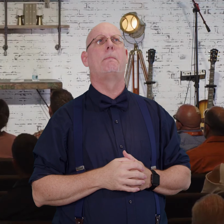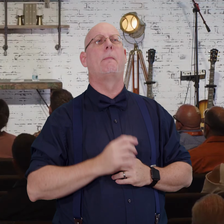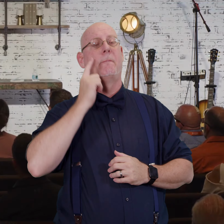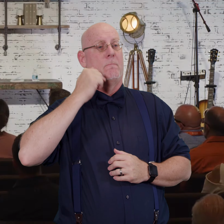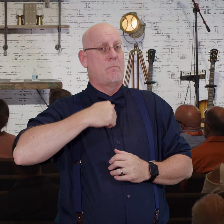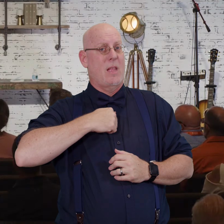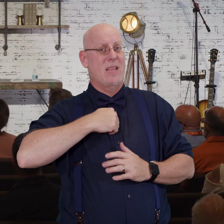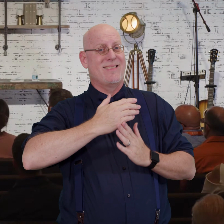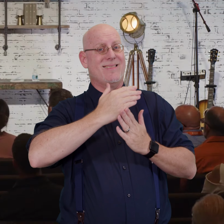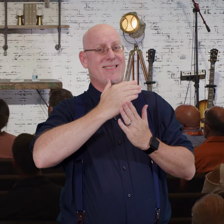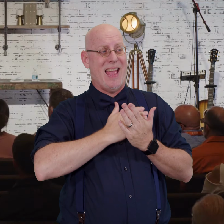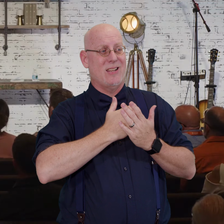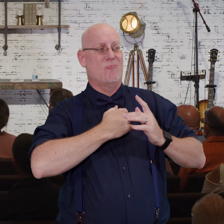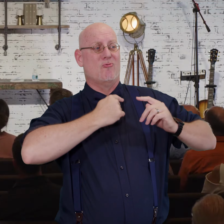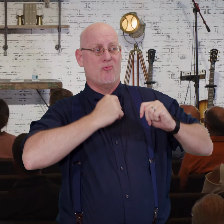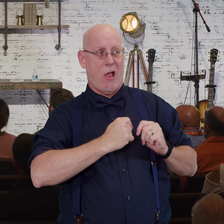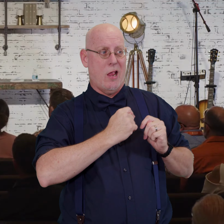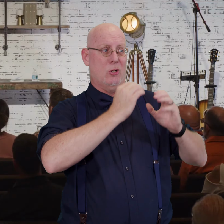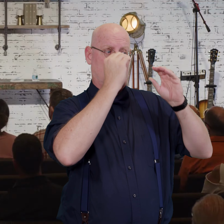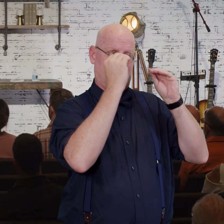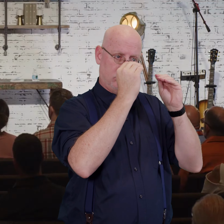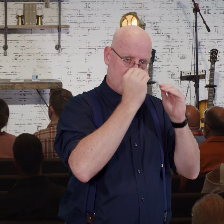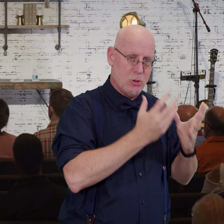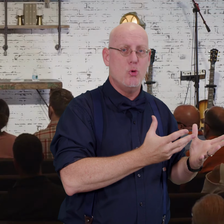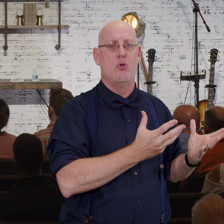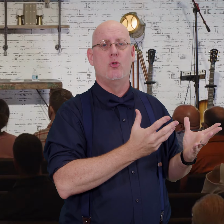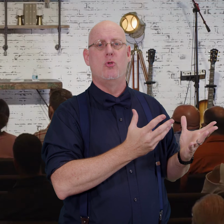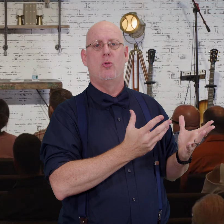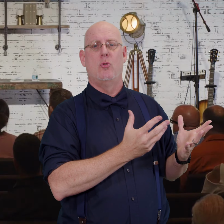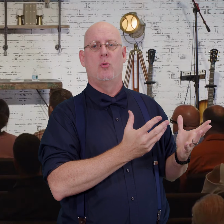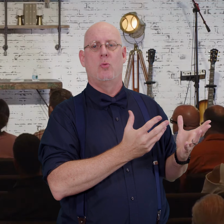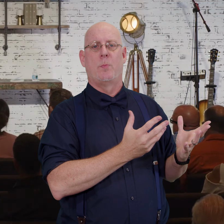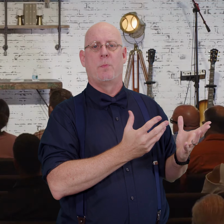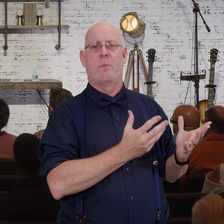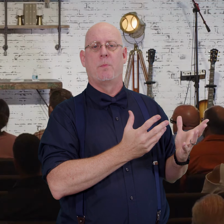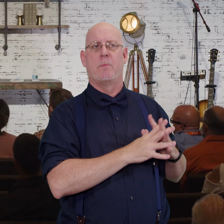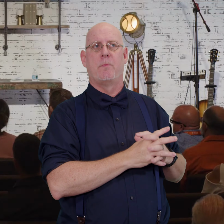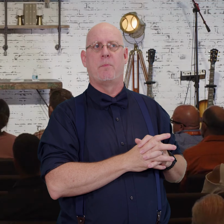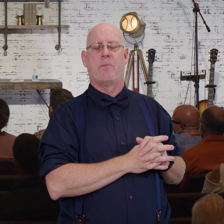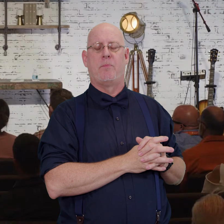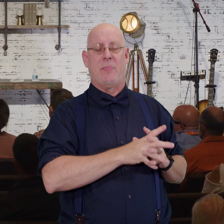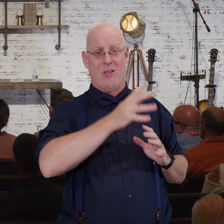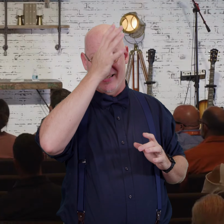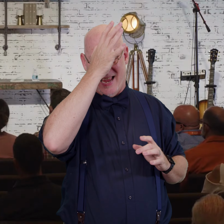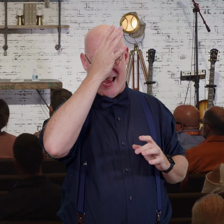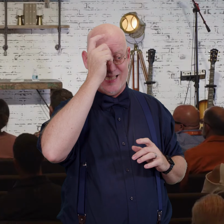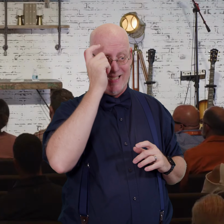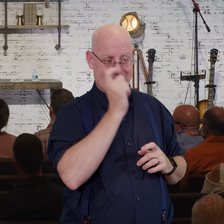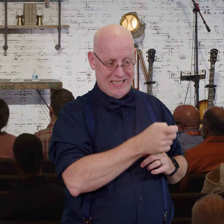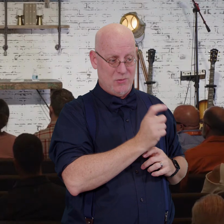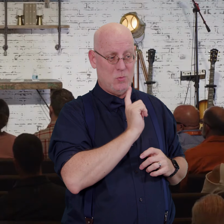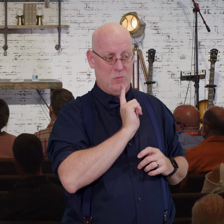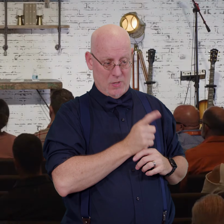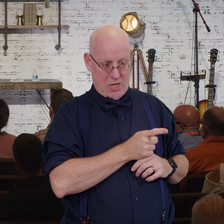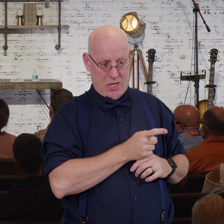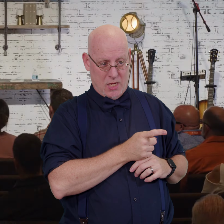For me, anyway, the lesson that I'm trying to communicate to her is that when Daddy gives you an